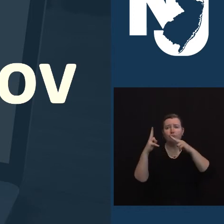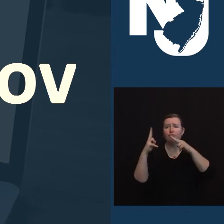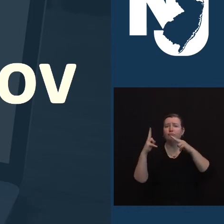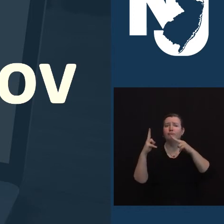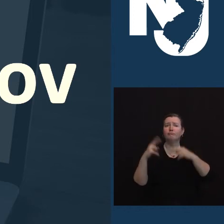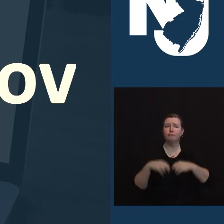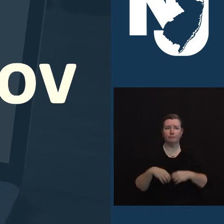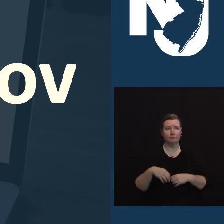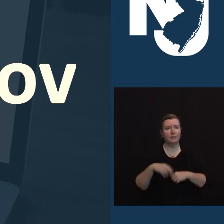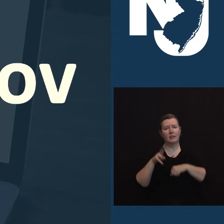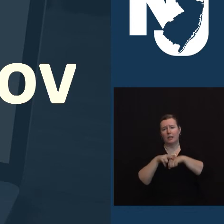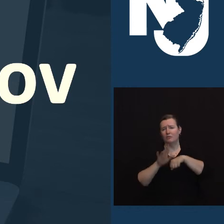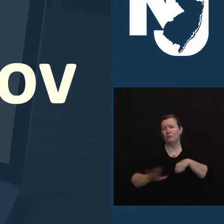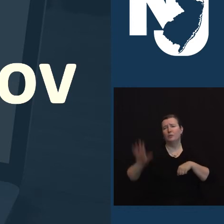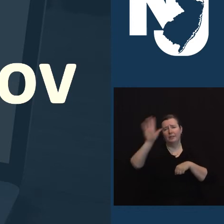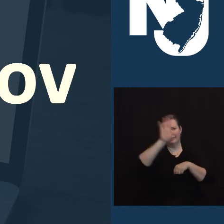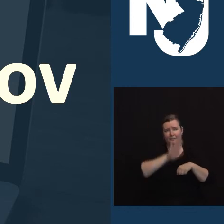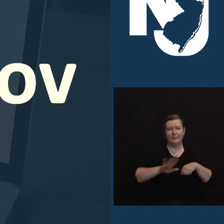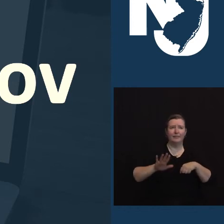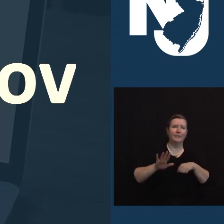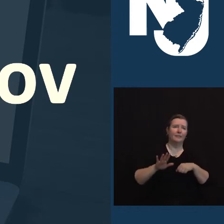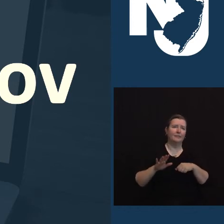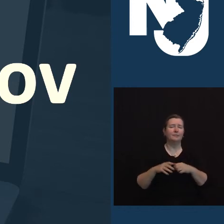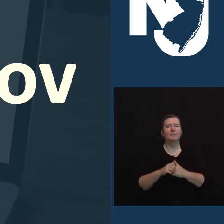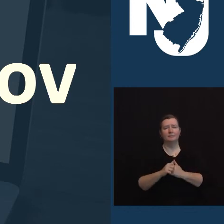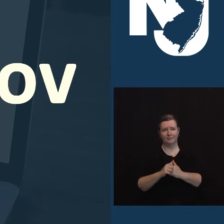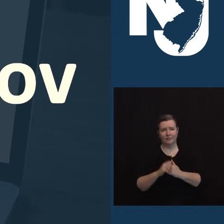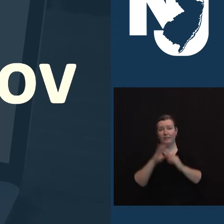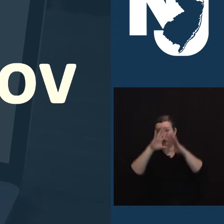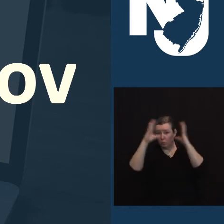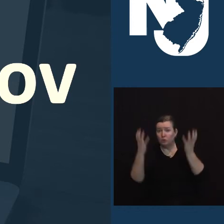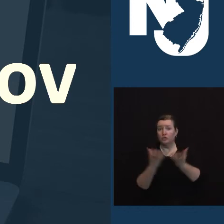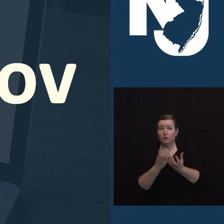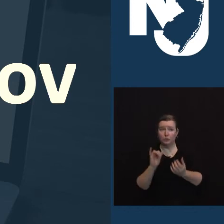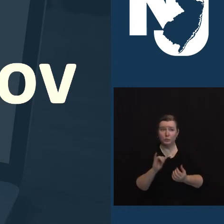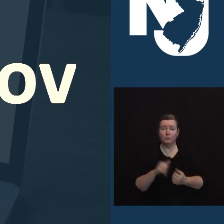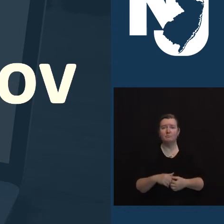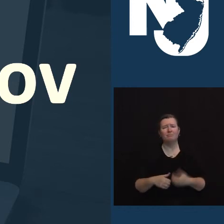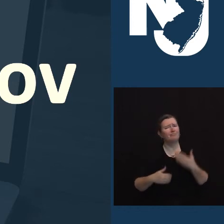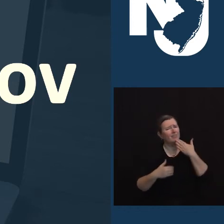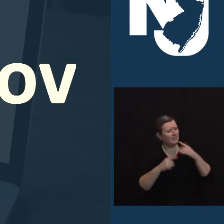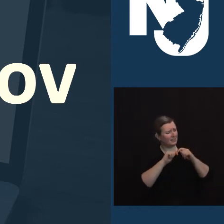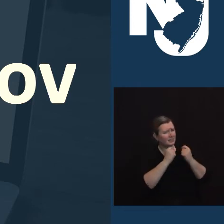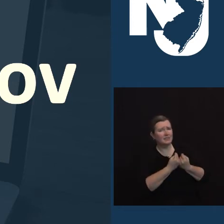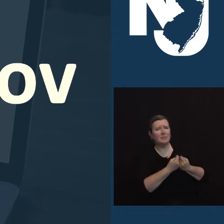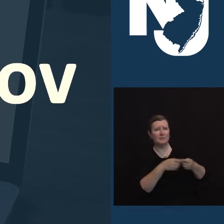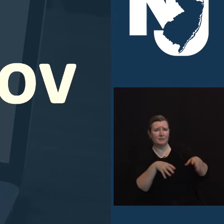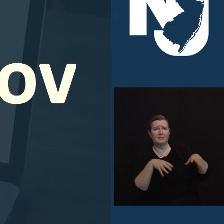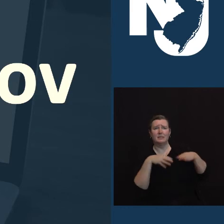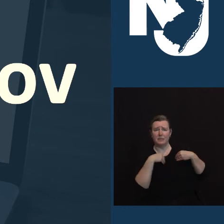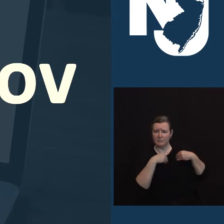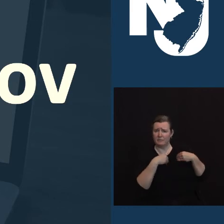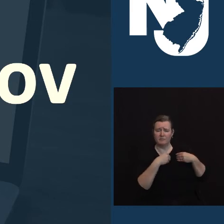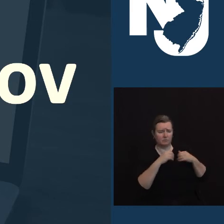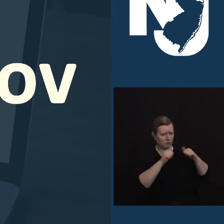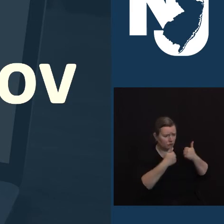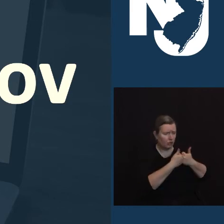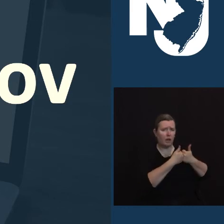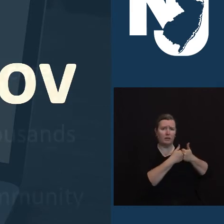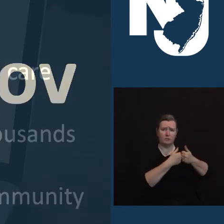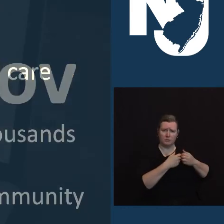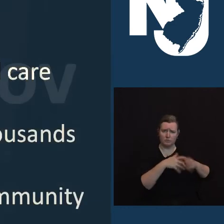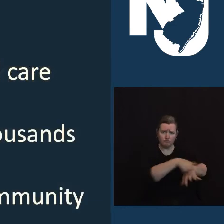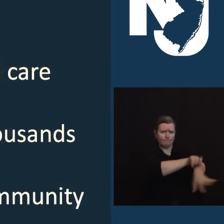Brian and Diana and team, thank you for taking on these issues, and I can't wait to see what comes out of these initiatives.